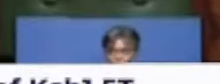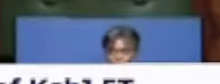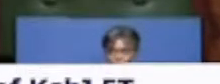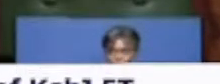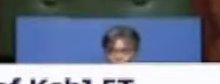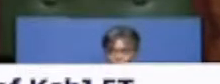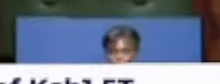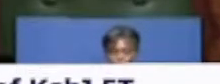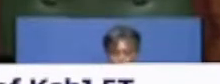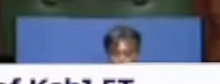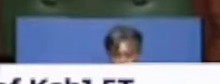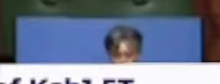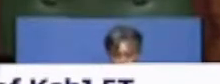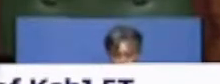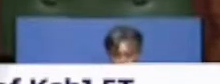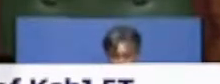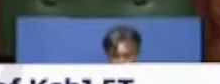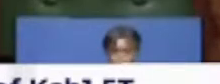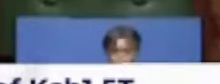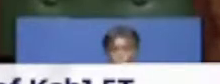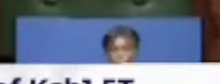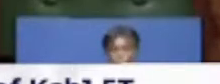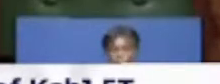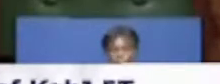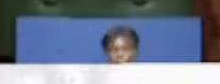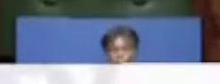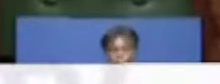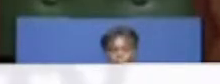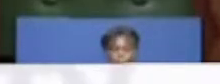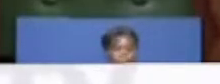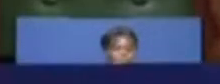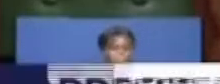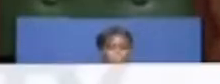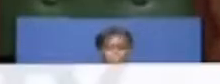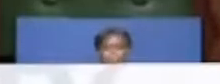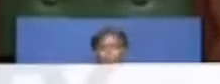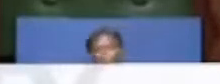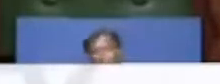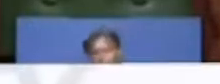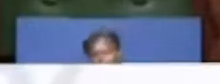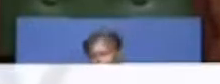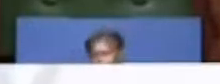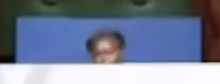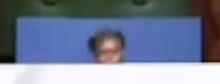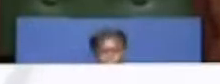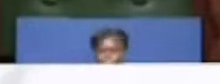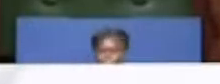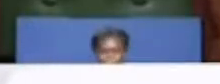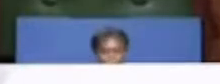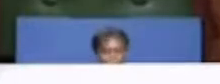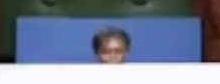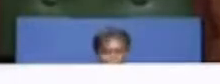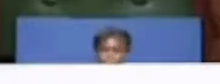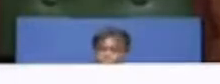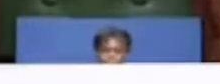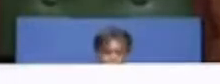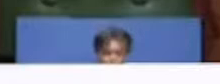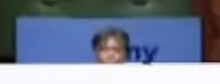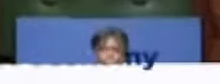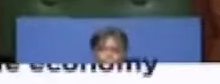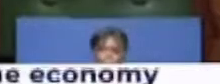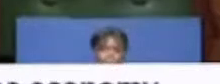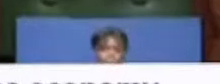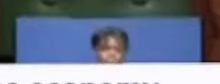economic growth in a matter of days. Lives were lost and populations displaced, just as had been the